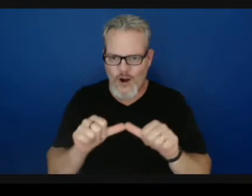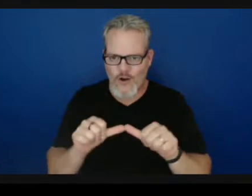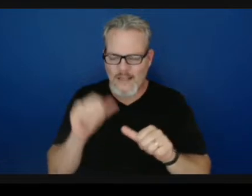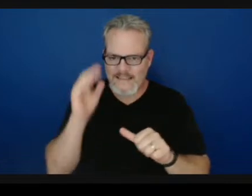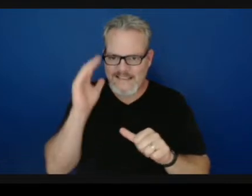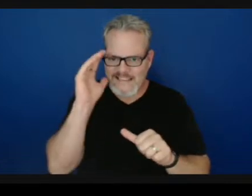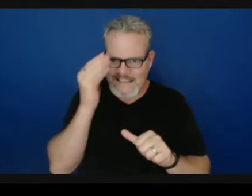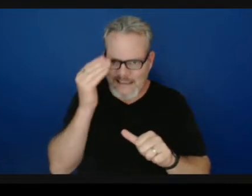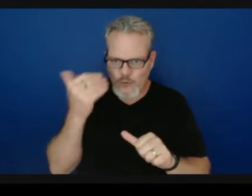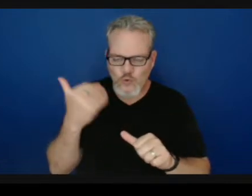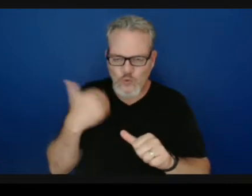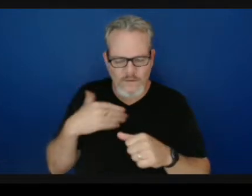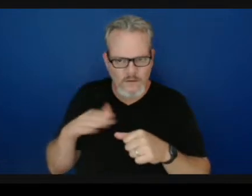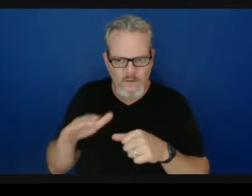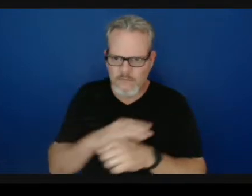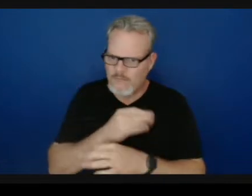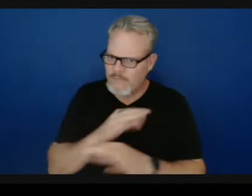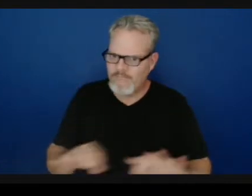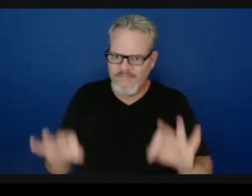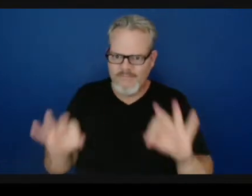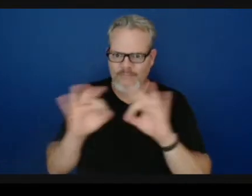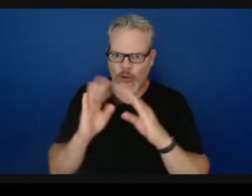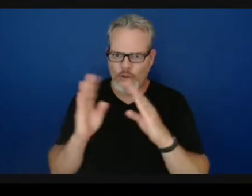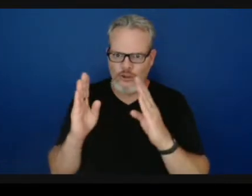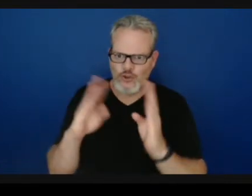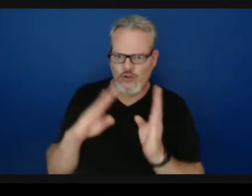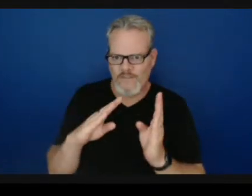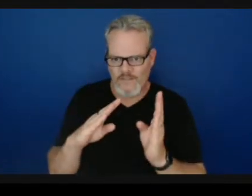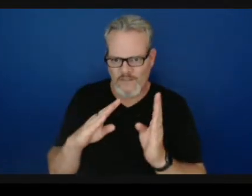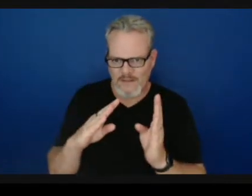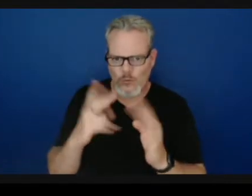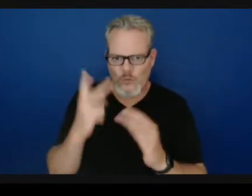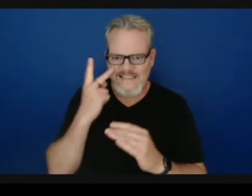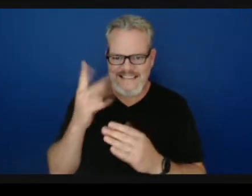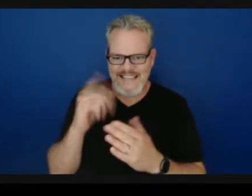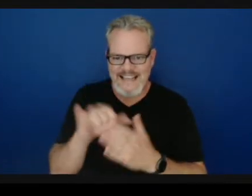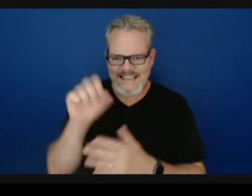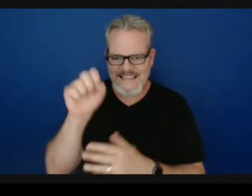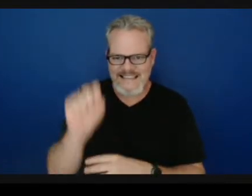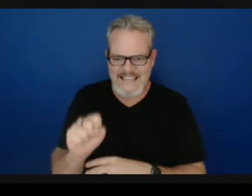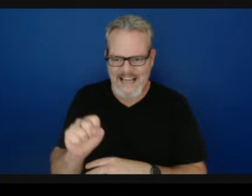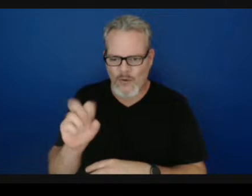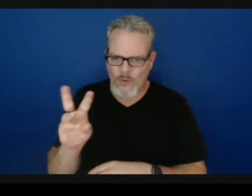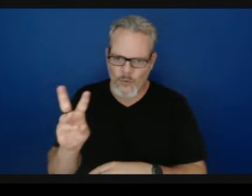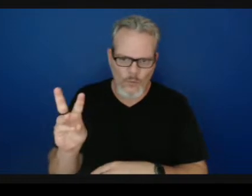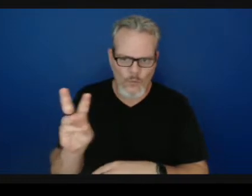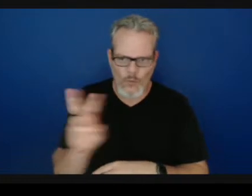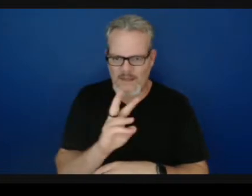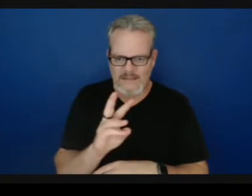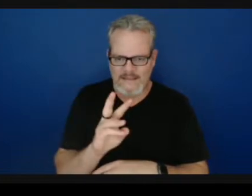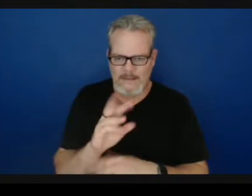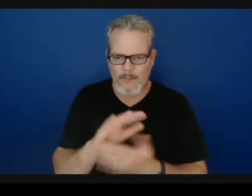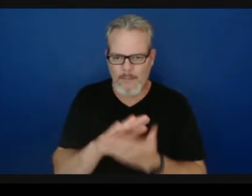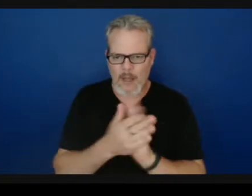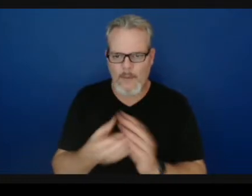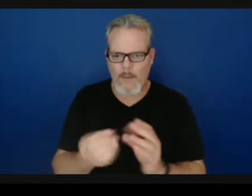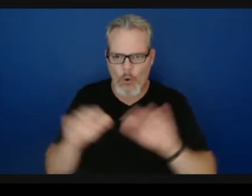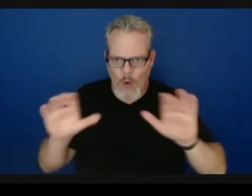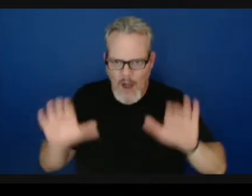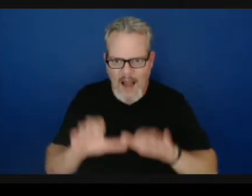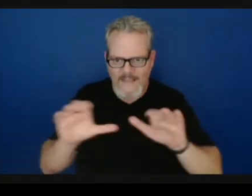a significant shift to where from this point onwards, we started seeing Southwest Rift Connector and Southwest Rift becoming more active as well as the